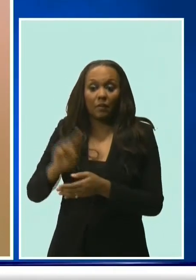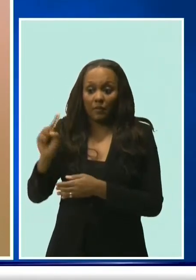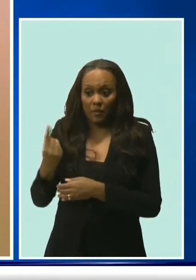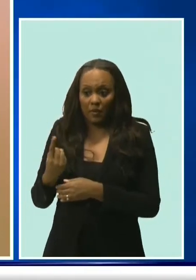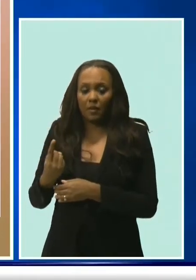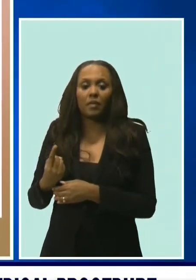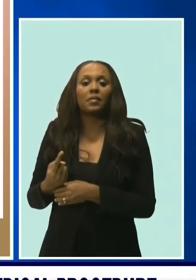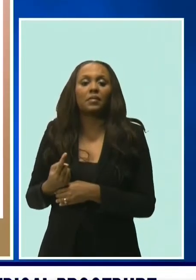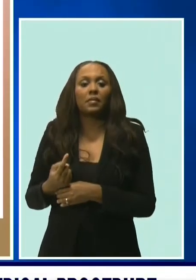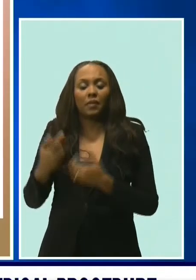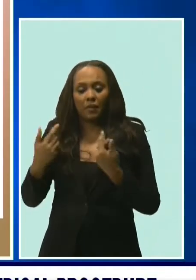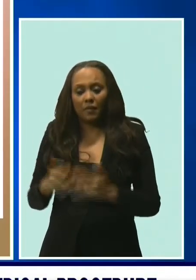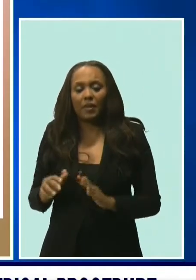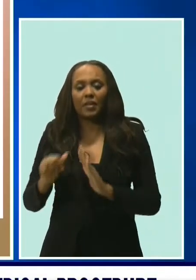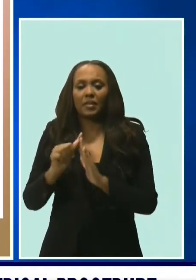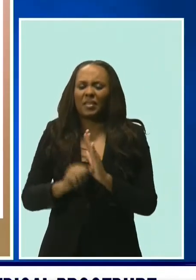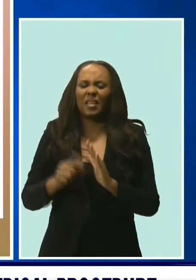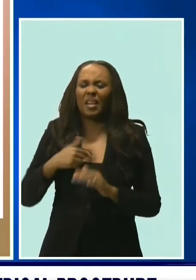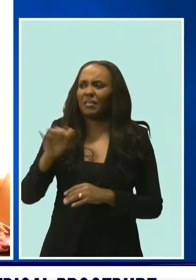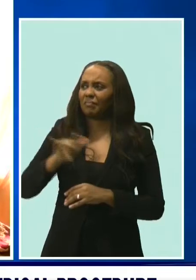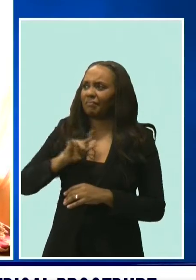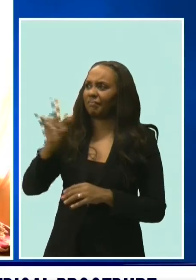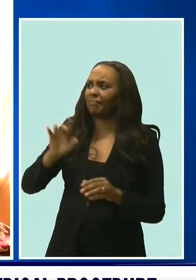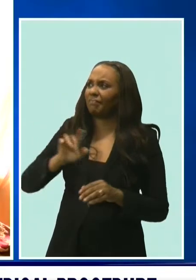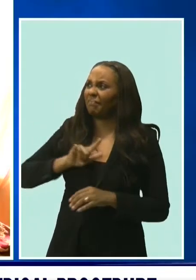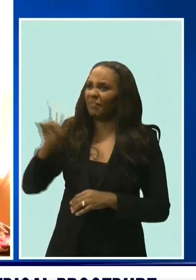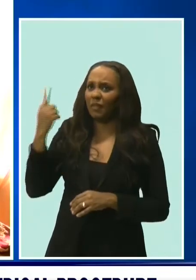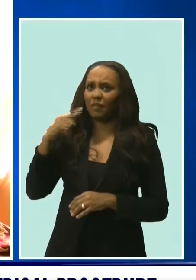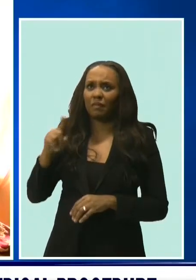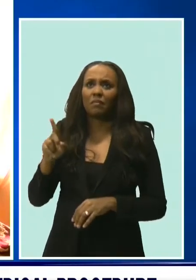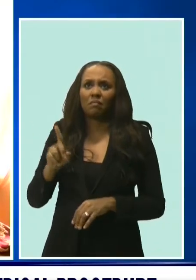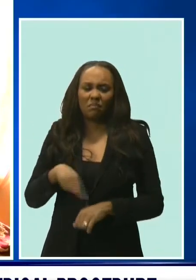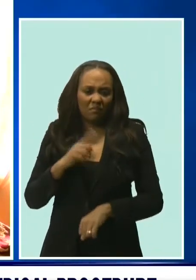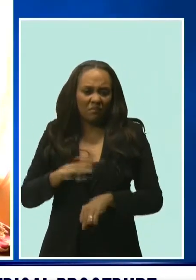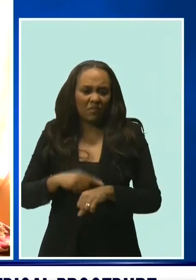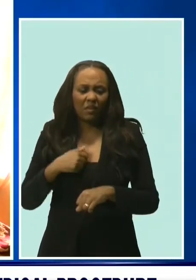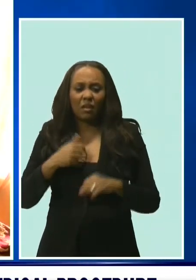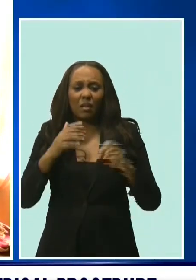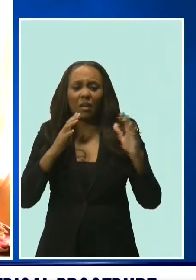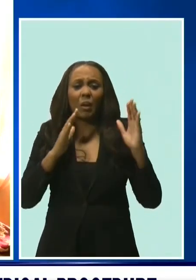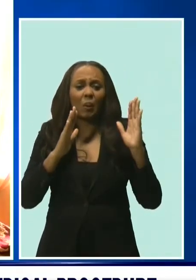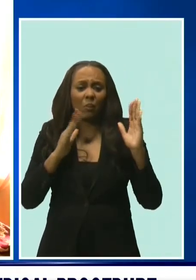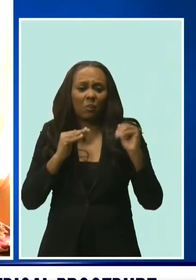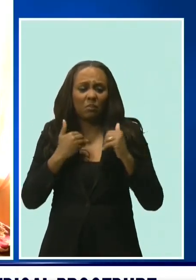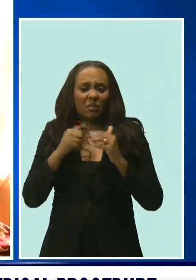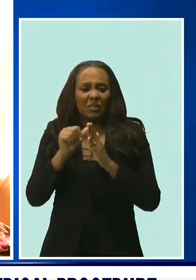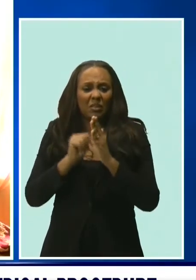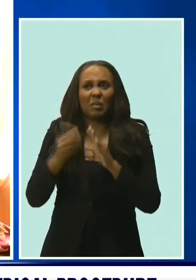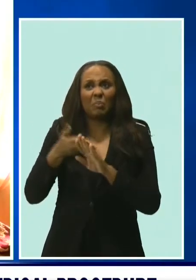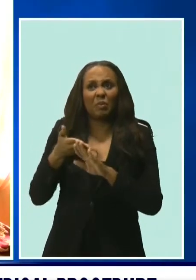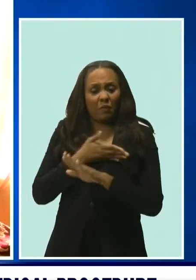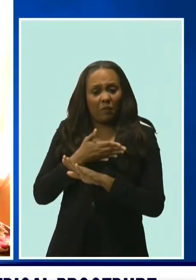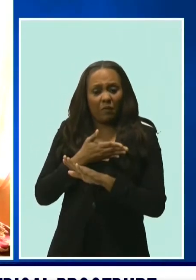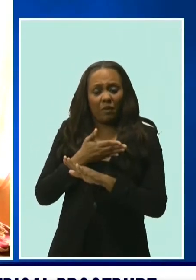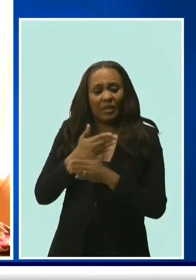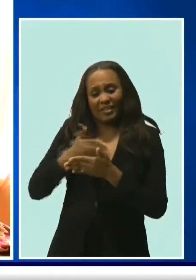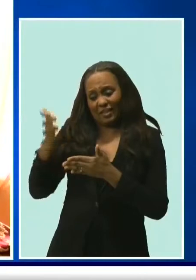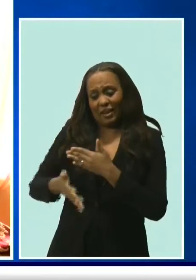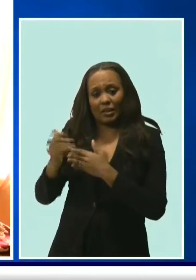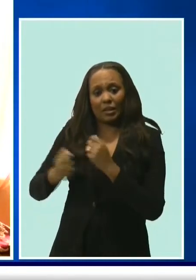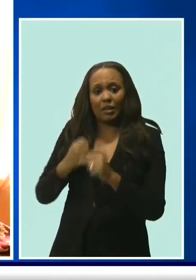Storm Ready is brought to you by the City of Bridgetown Cooperative Credit Union, measuring success one member at a time. One of the